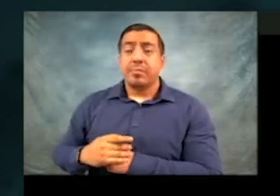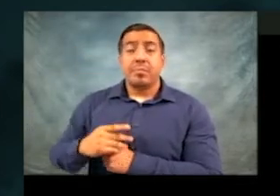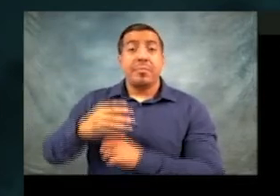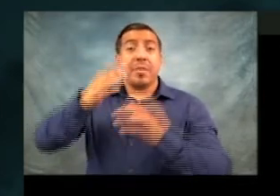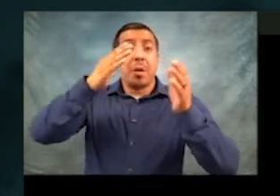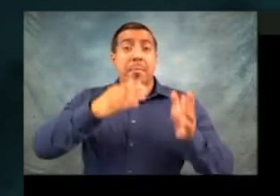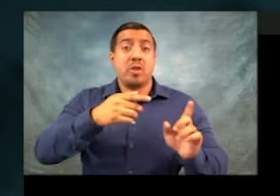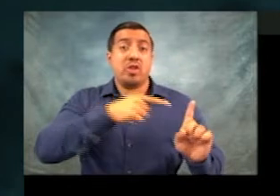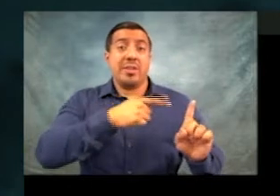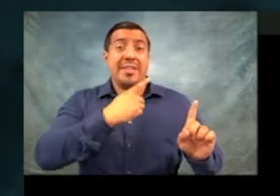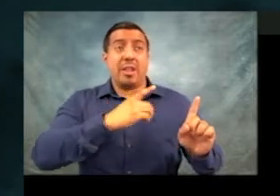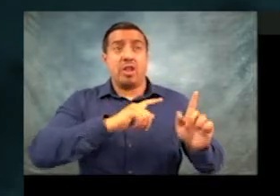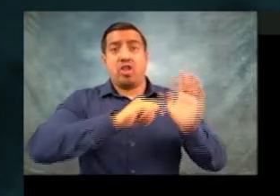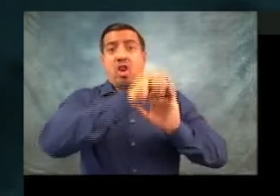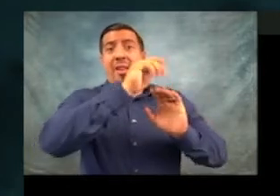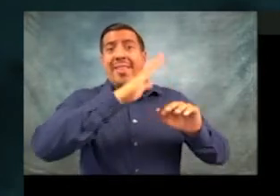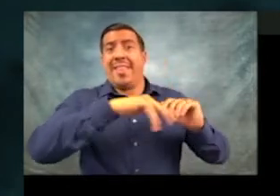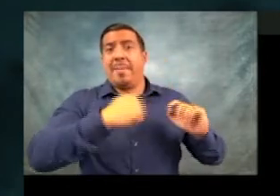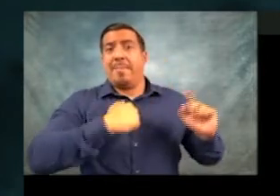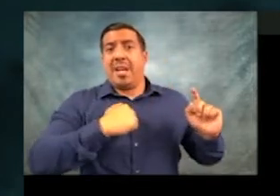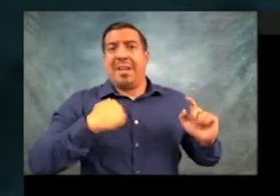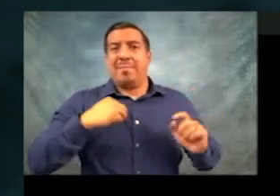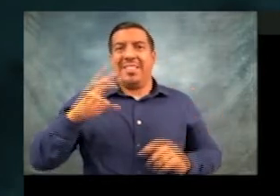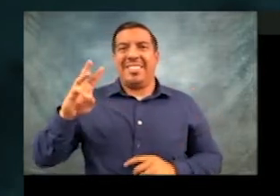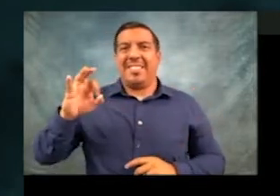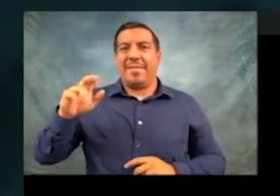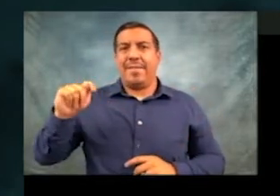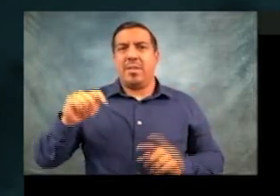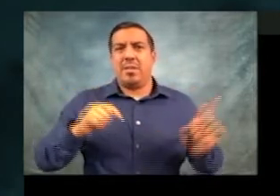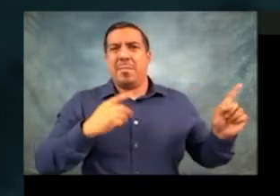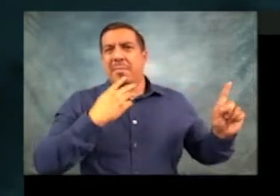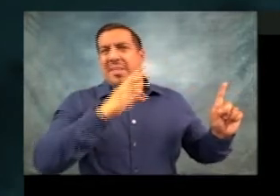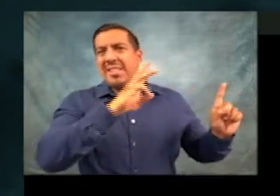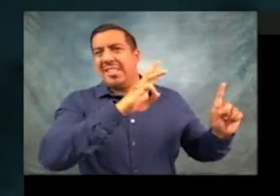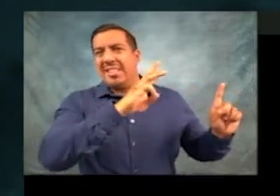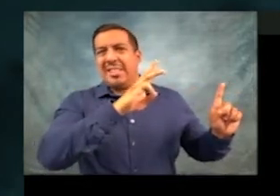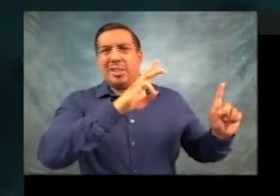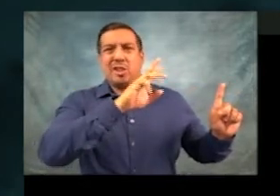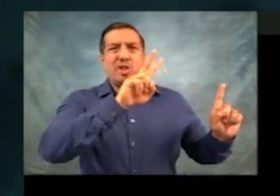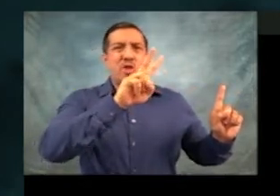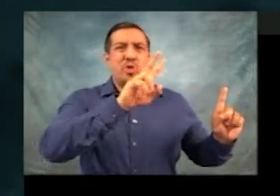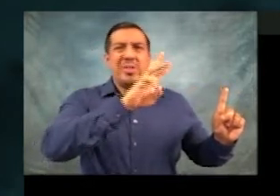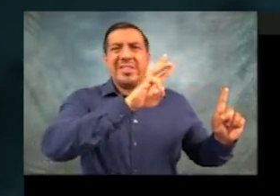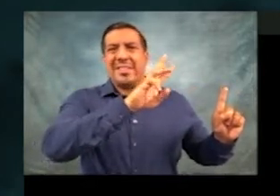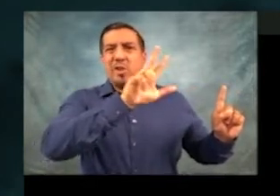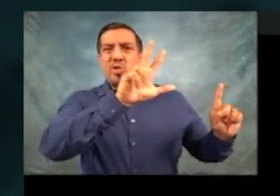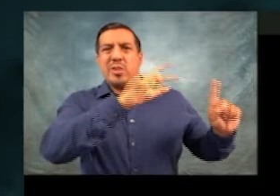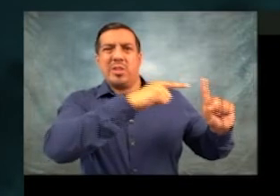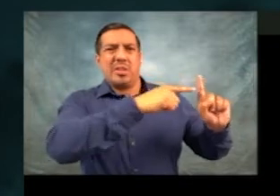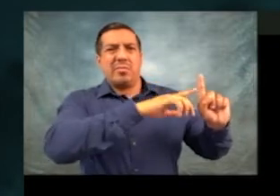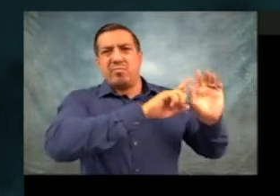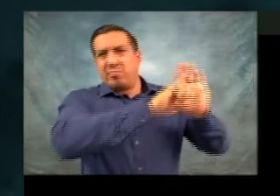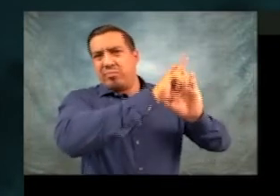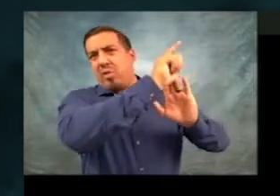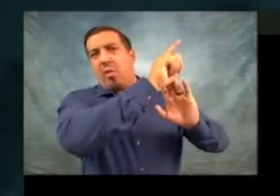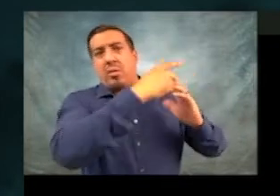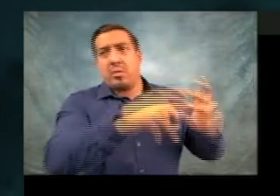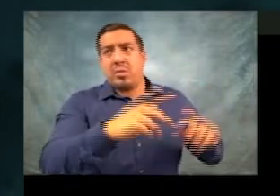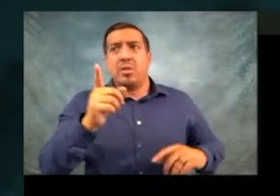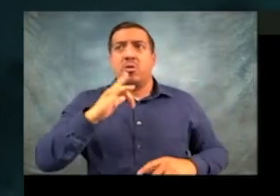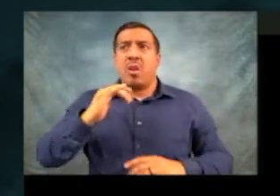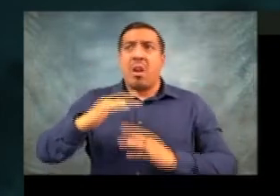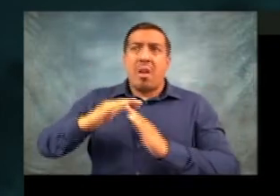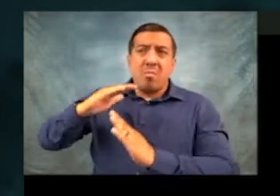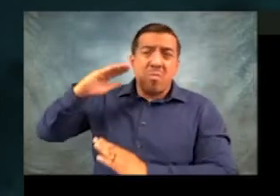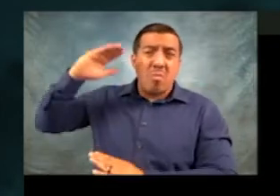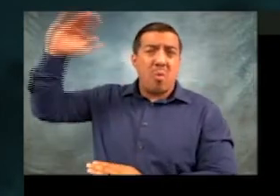he's taller than me, and I'm 6 foot, so I'm guessing he's about 6'2", maybe 6'3", just to give you a sense of how high it was.